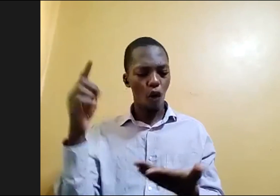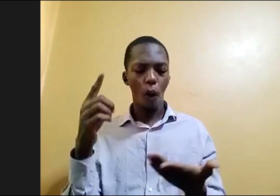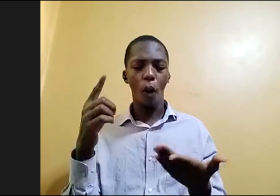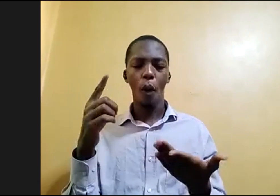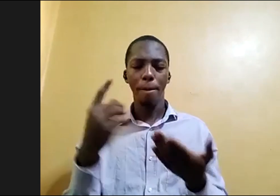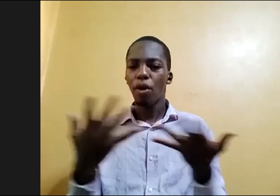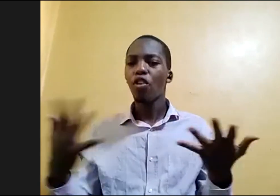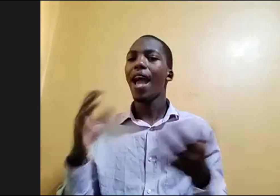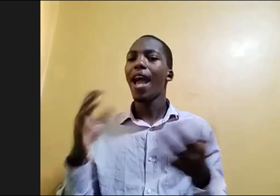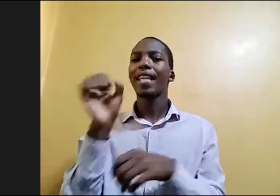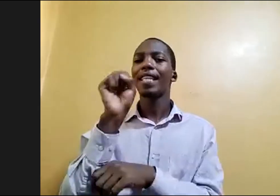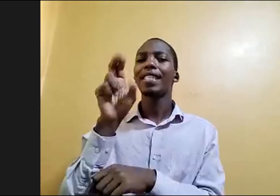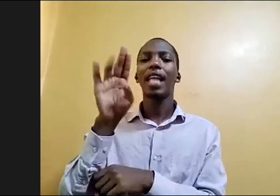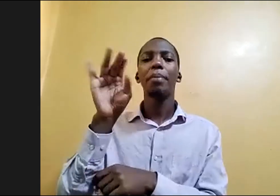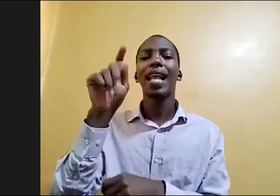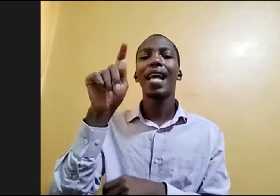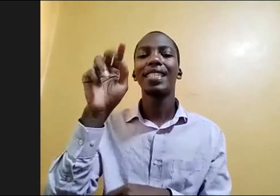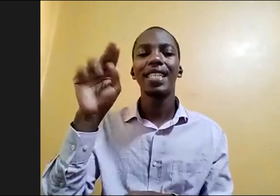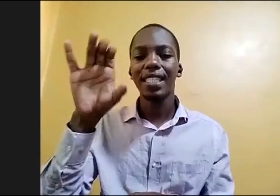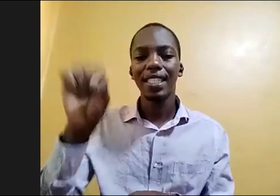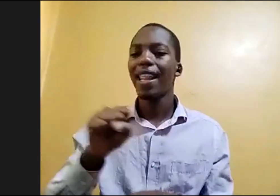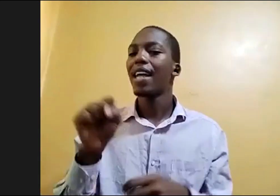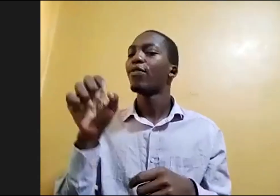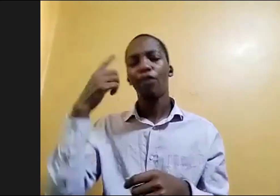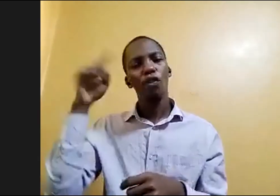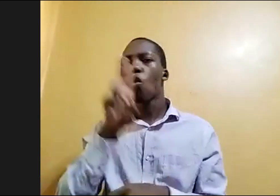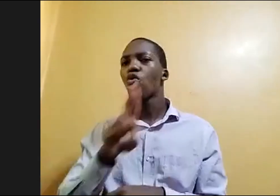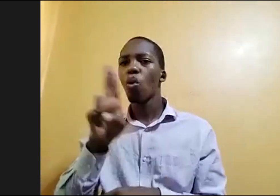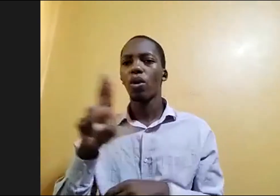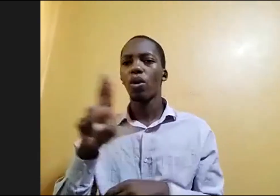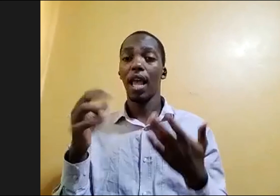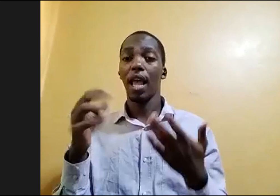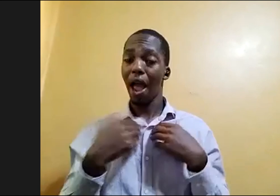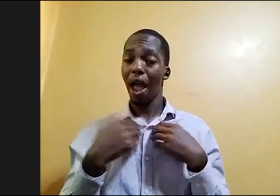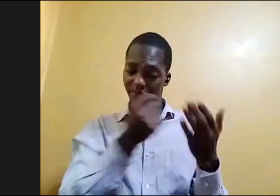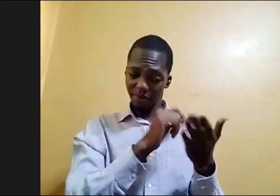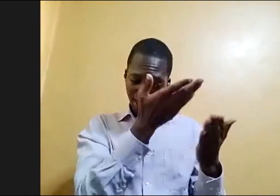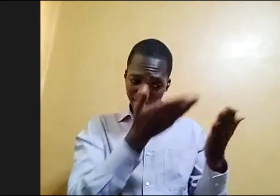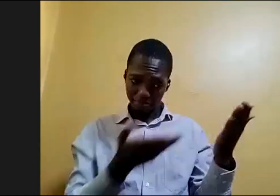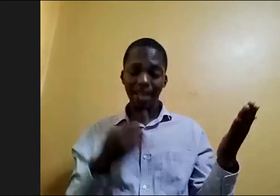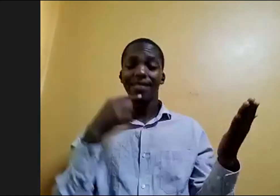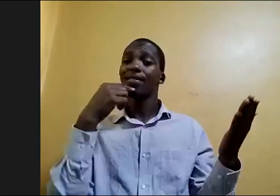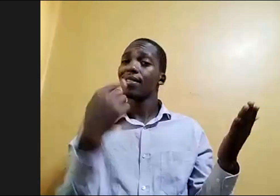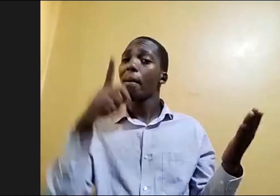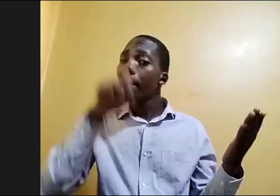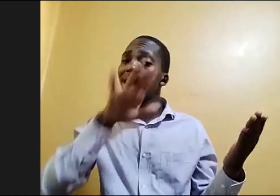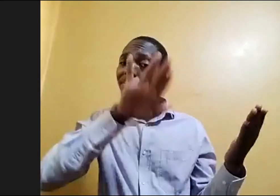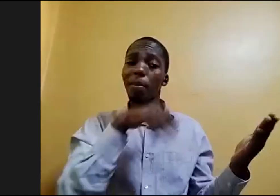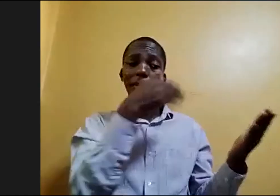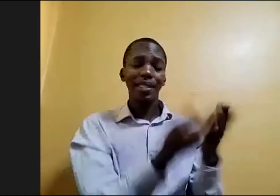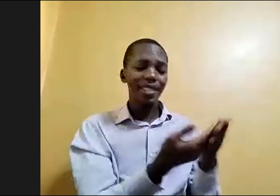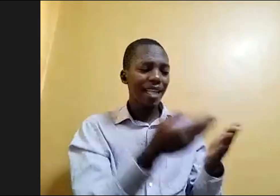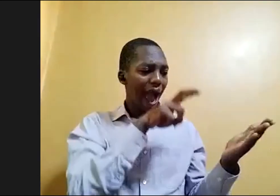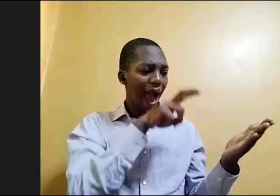used in the EU. So there is an article which says that a dossier has to be presented. It will have to be assessed by our